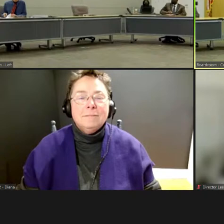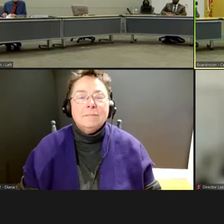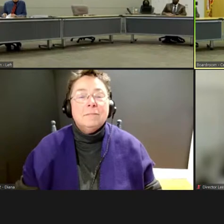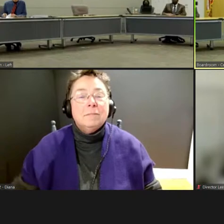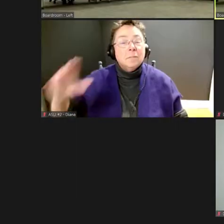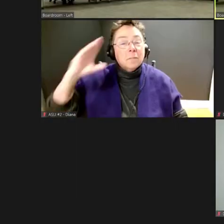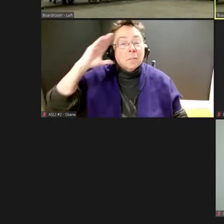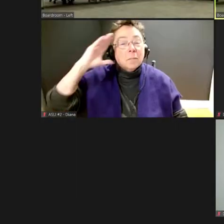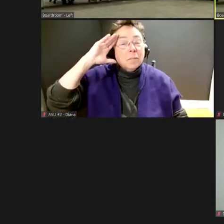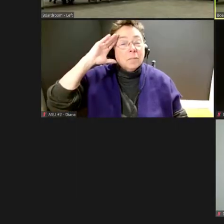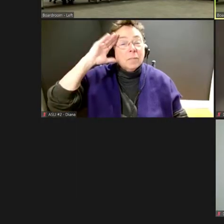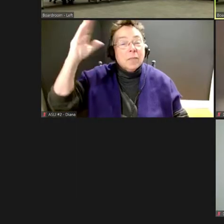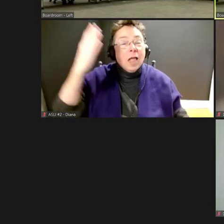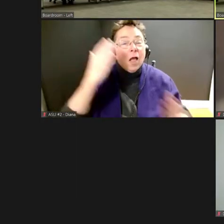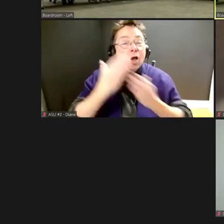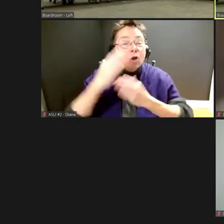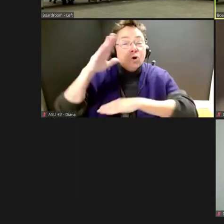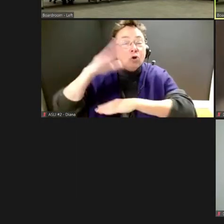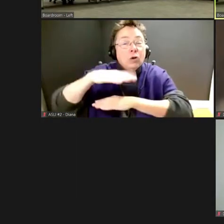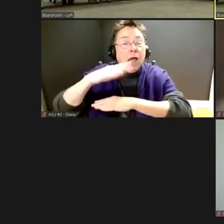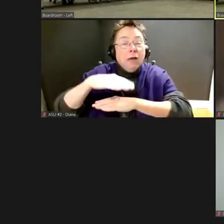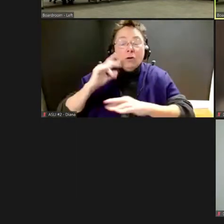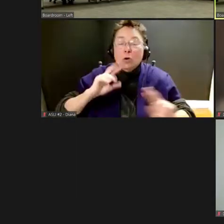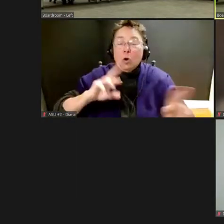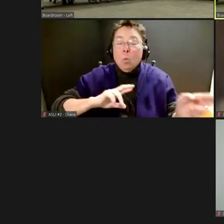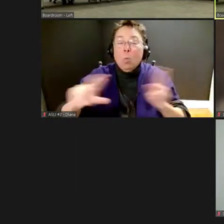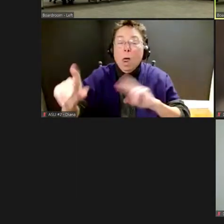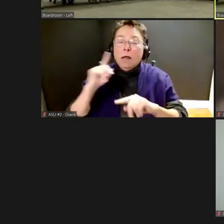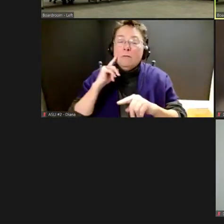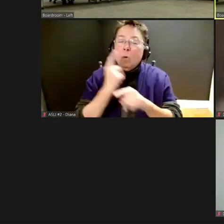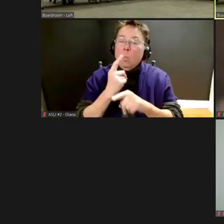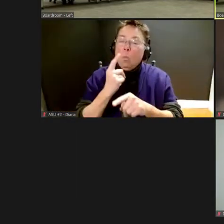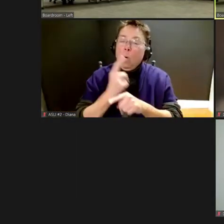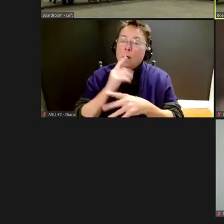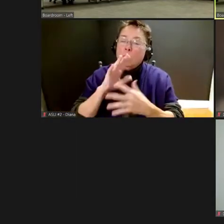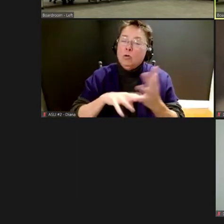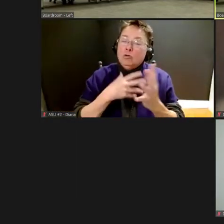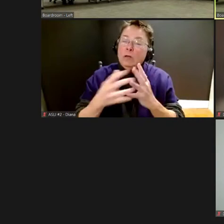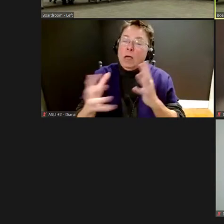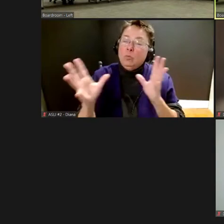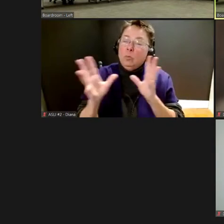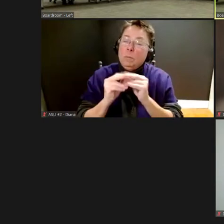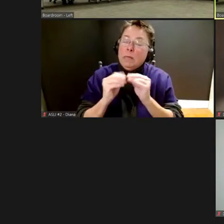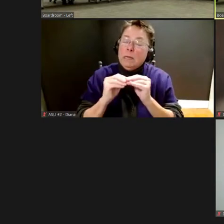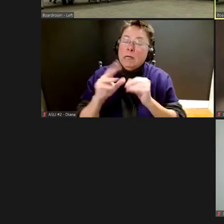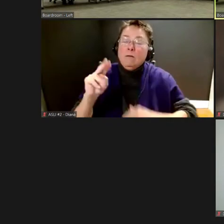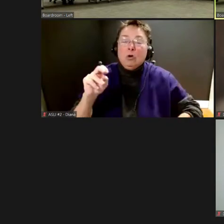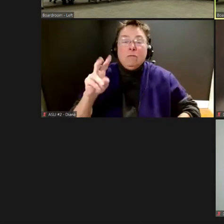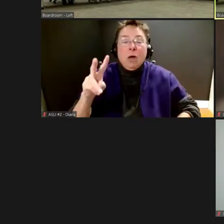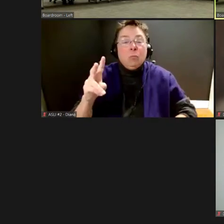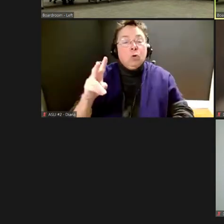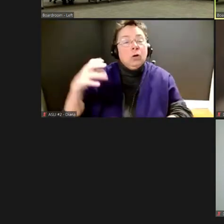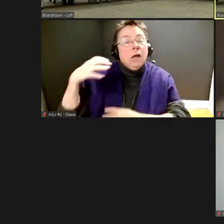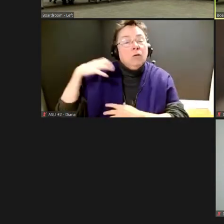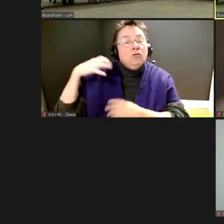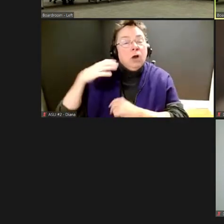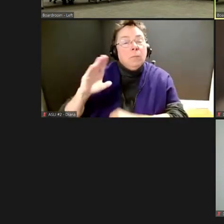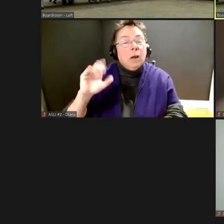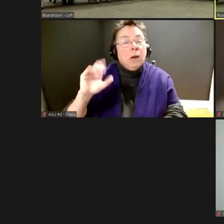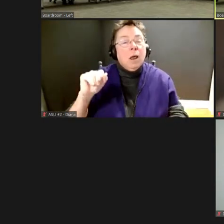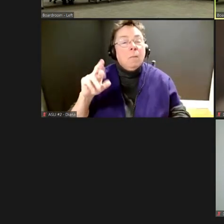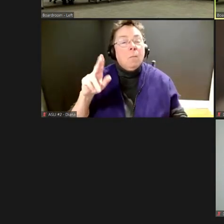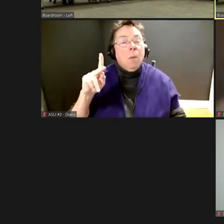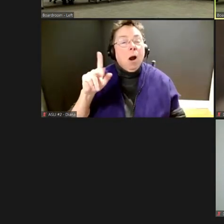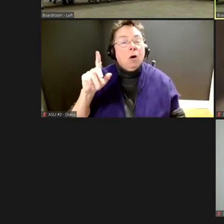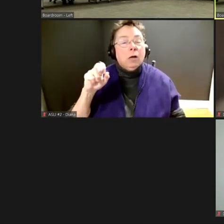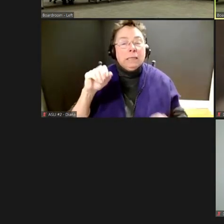Good afternoon. We are ready to begin the regular scheduled meeting of the Chicago Transit Board for November. Chairman Buckley. Good